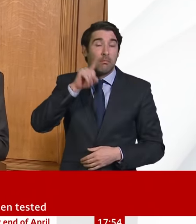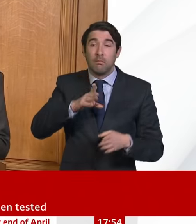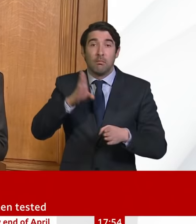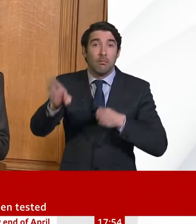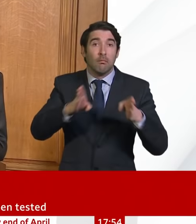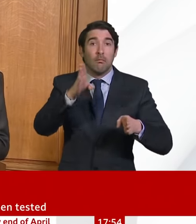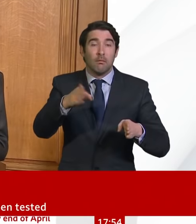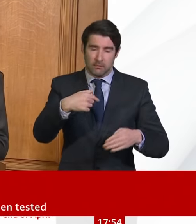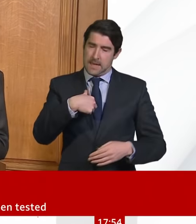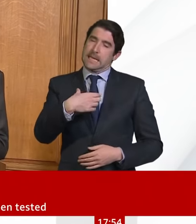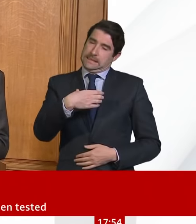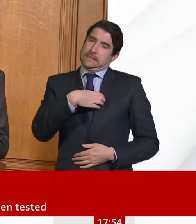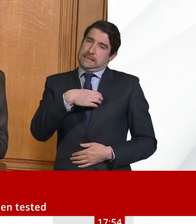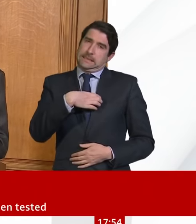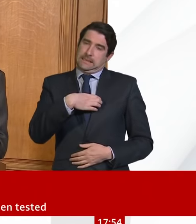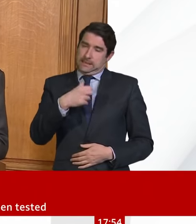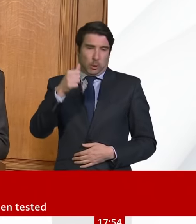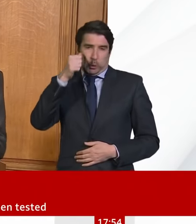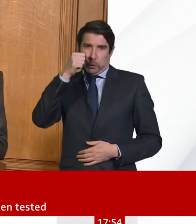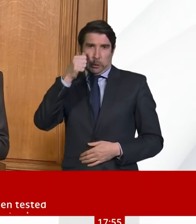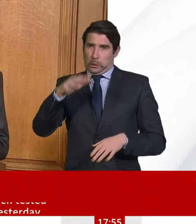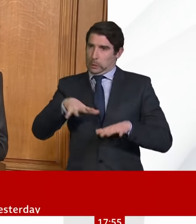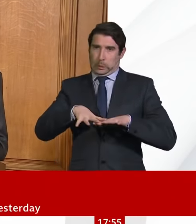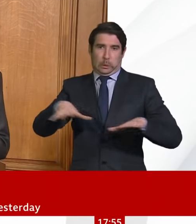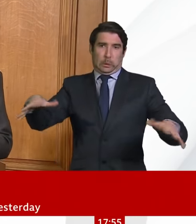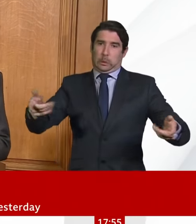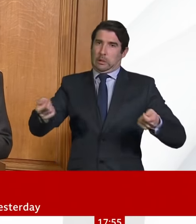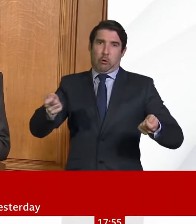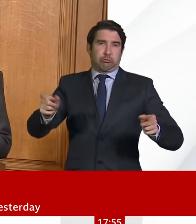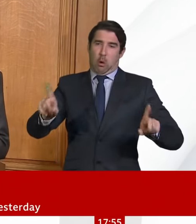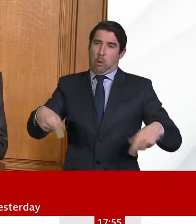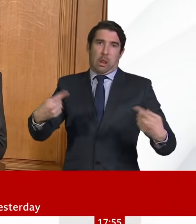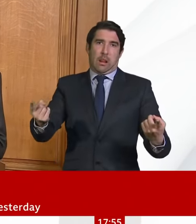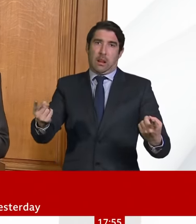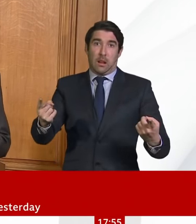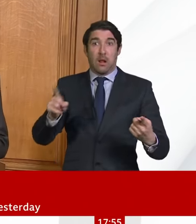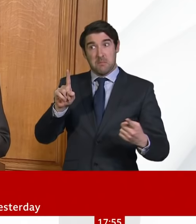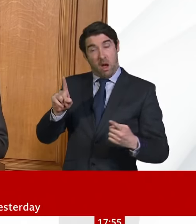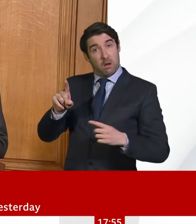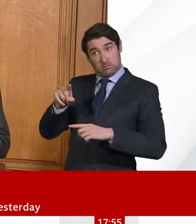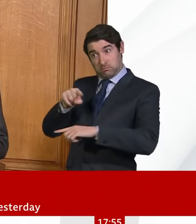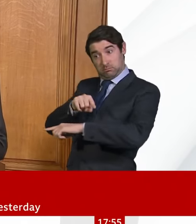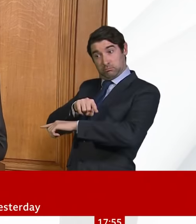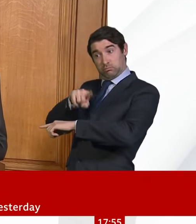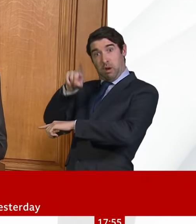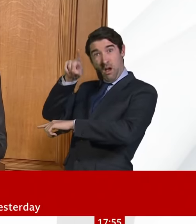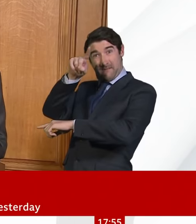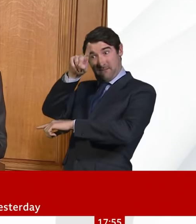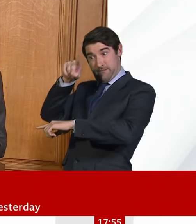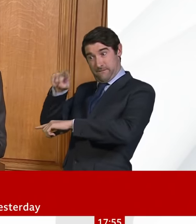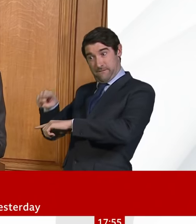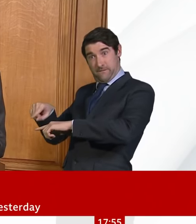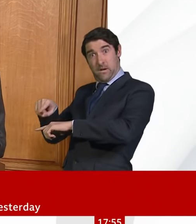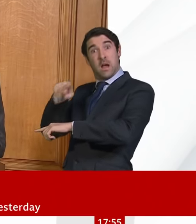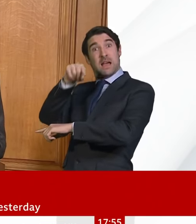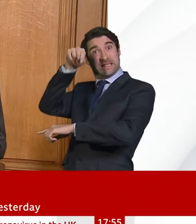we didn't see that happening, then I think the answer would be no, but we do see that happening, and it's important we continue to see that